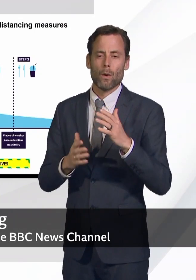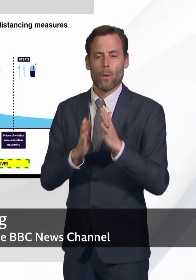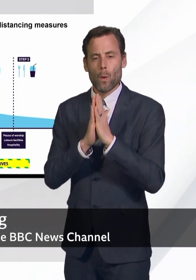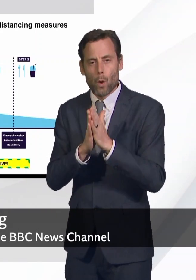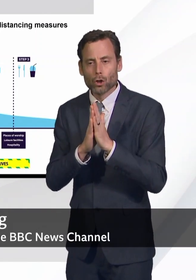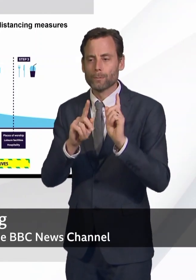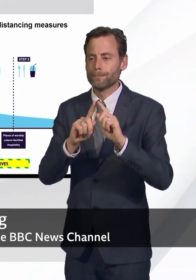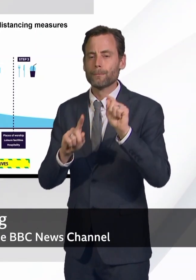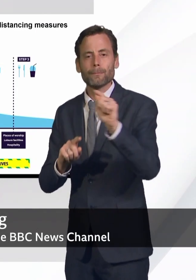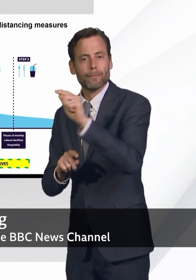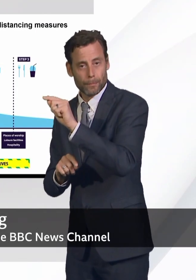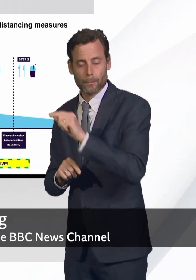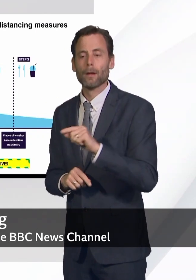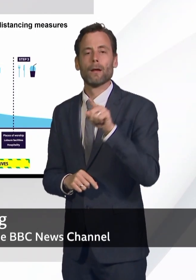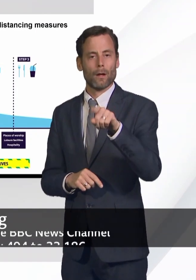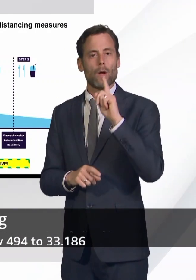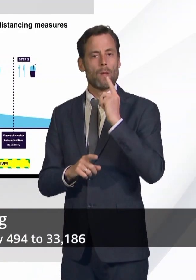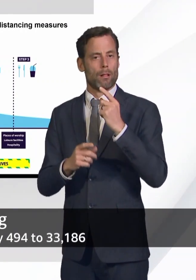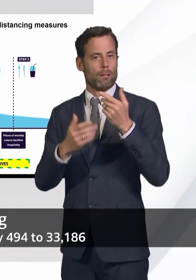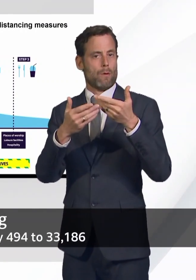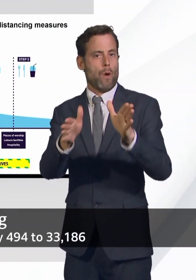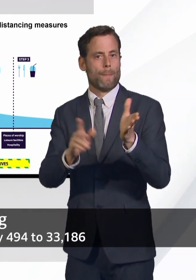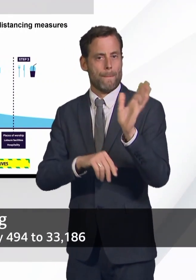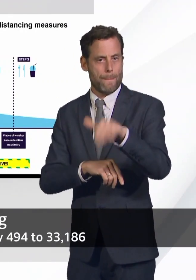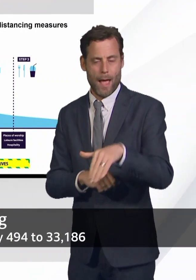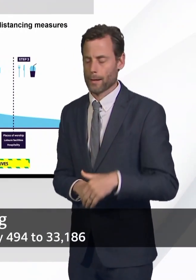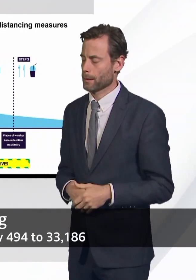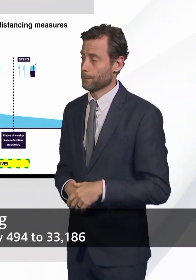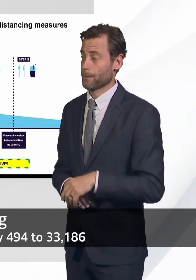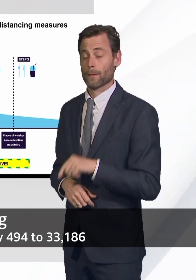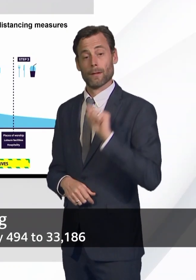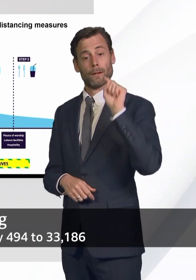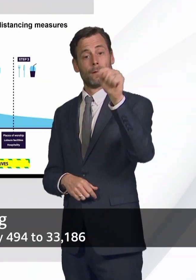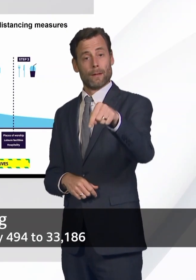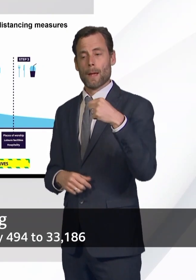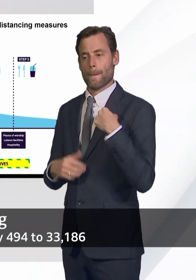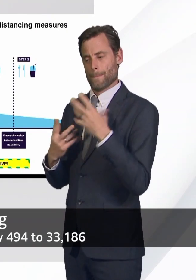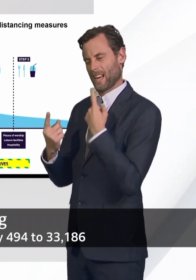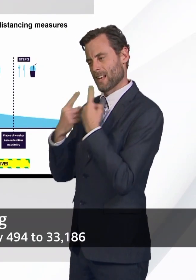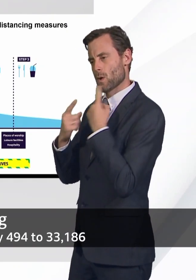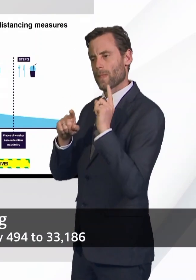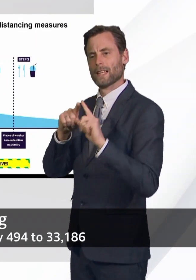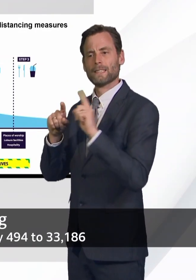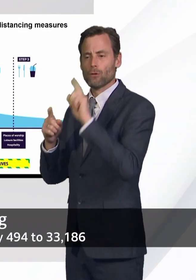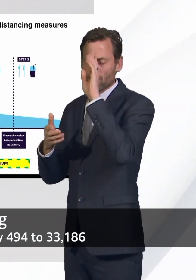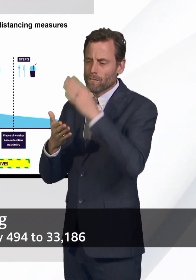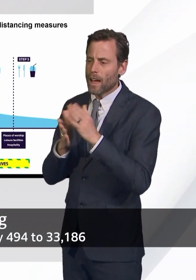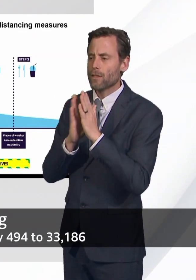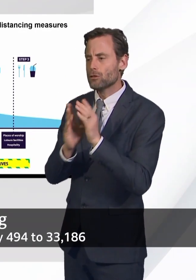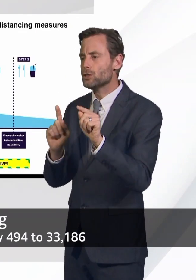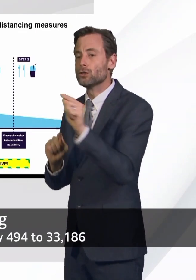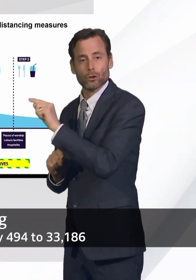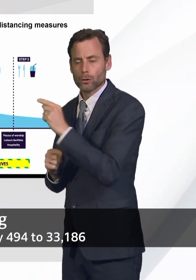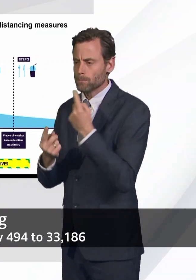worship. And on that last point, I've been speaking to faith leaders and will convene later this week a task force to